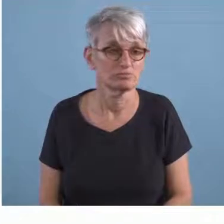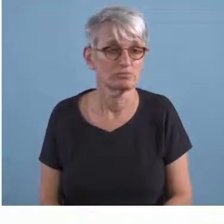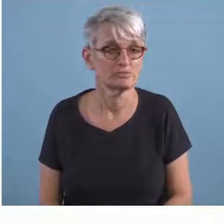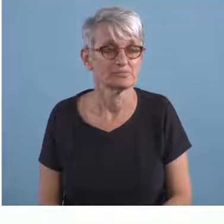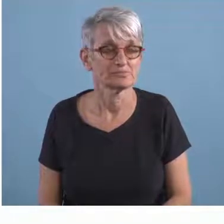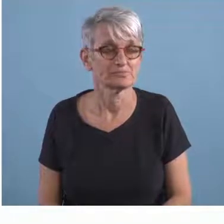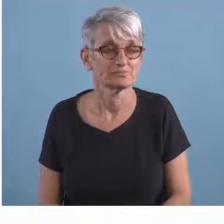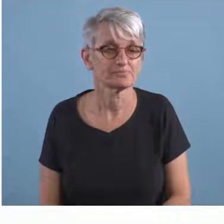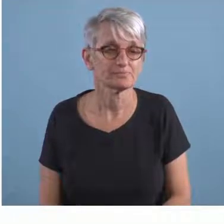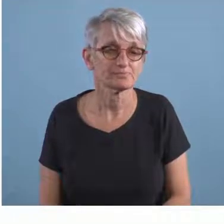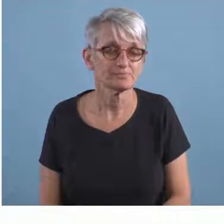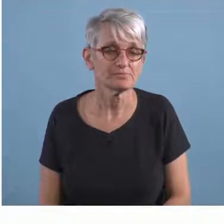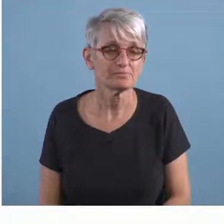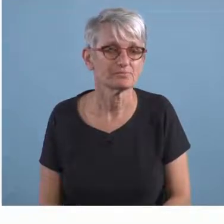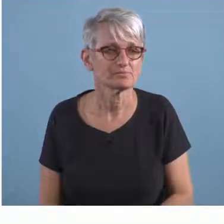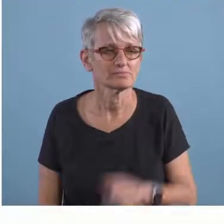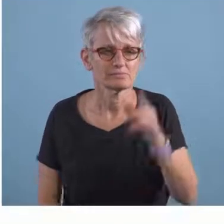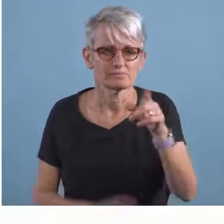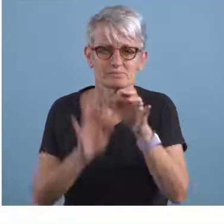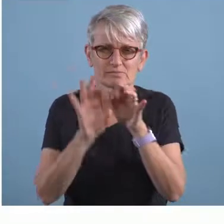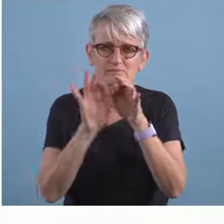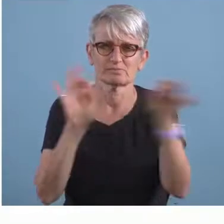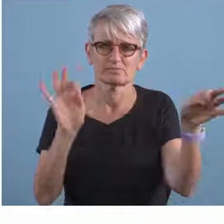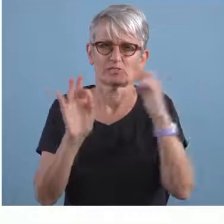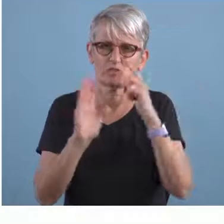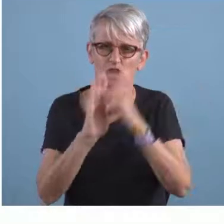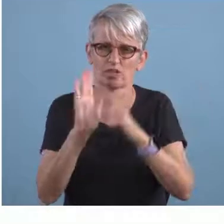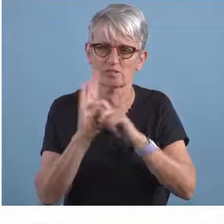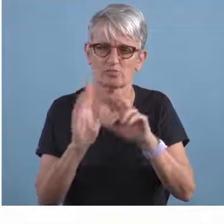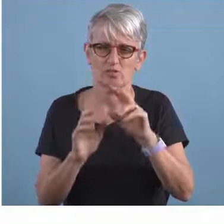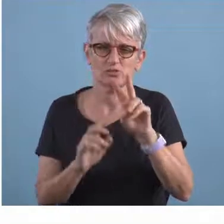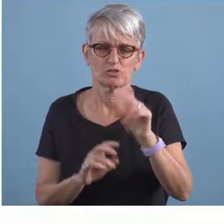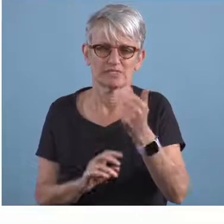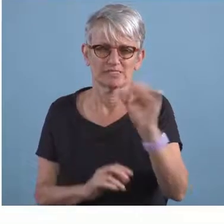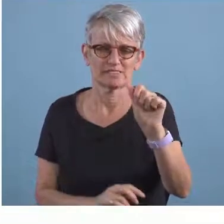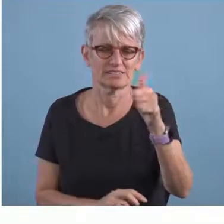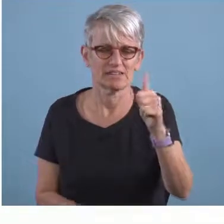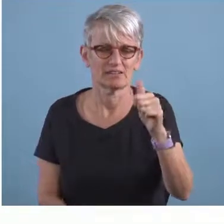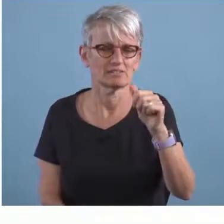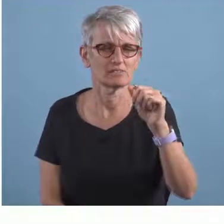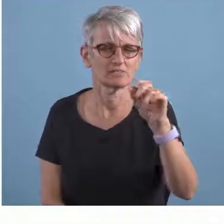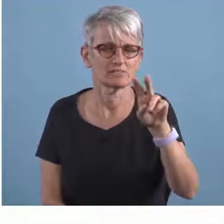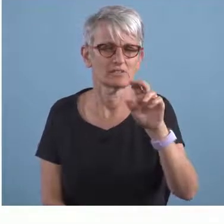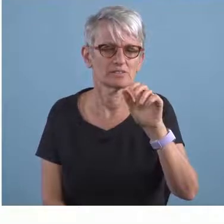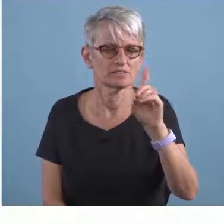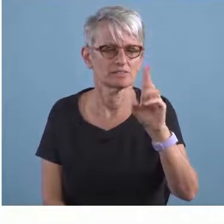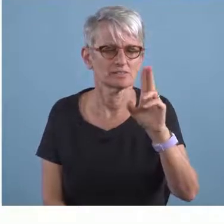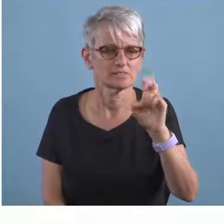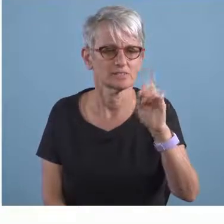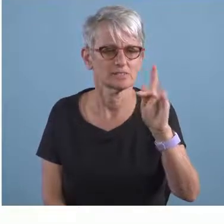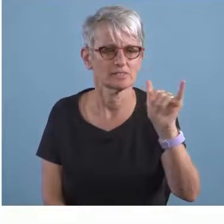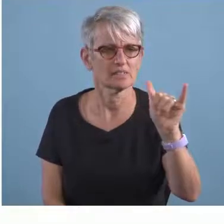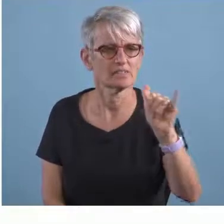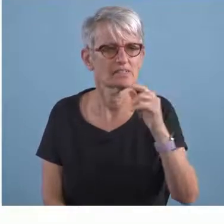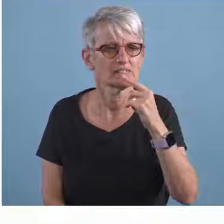And this statement from an article in 2010, Dunkley and colleagues said,